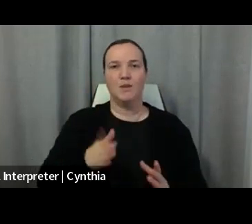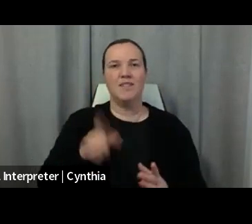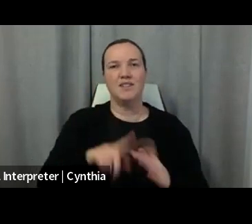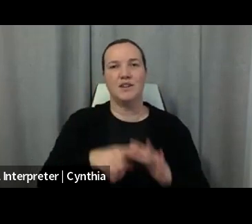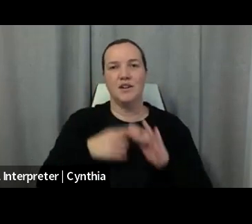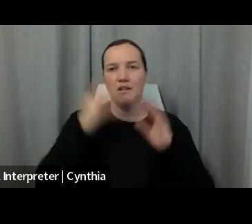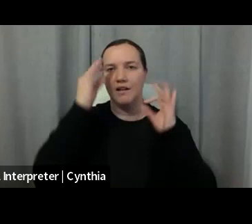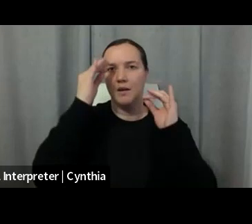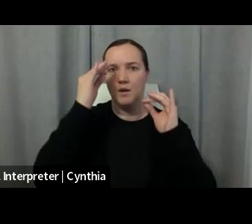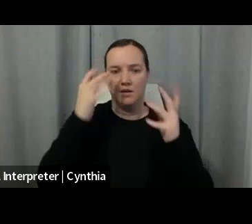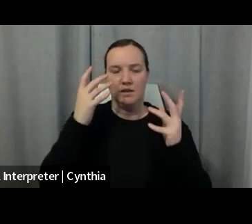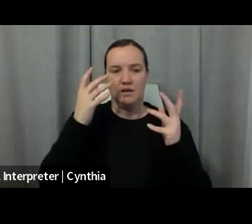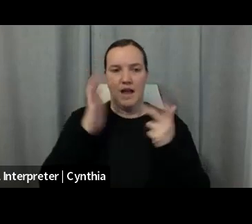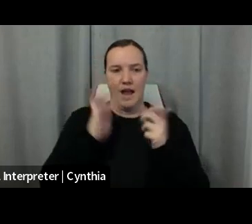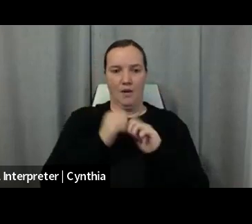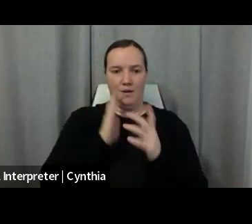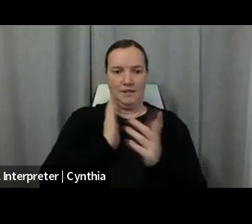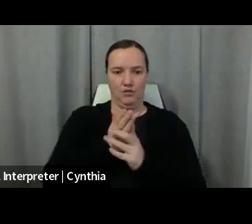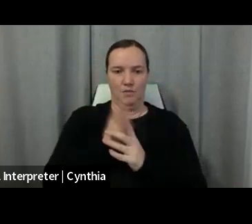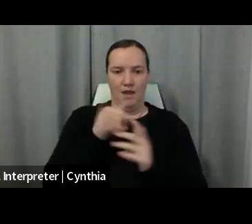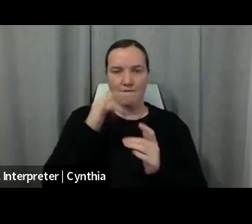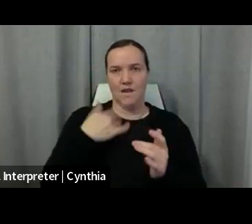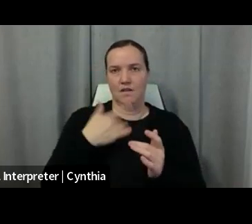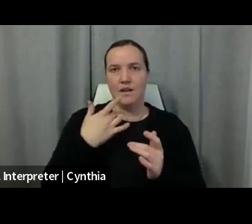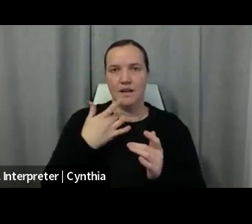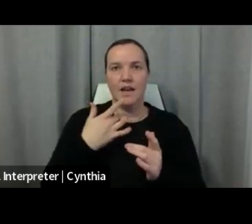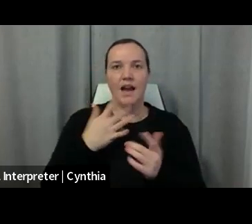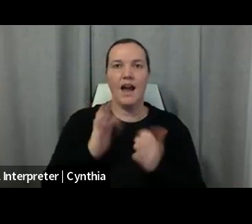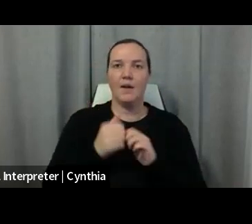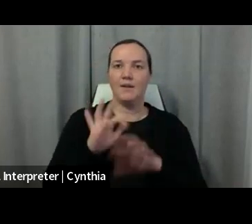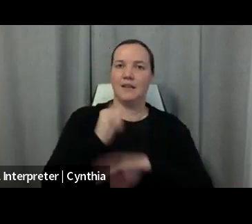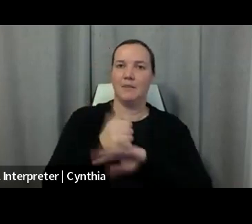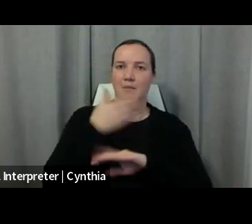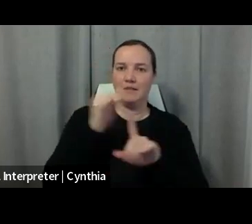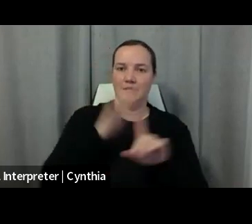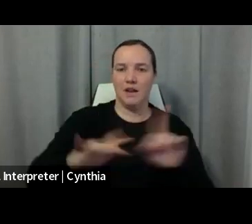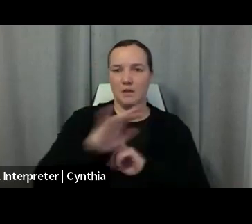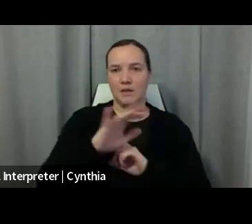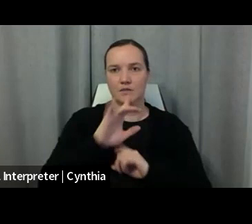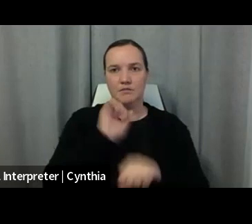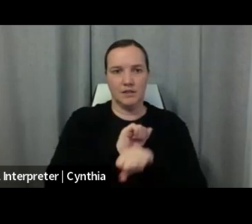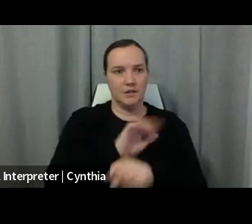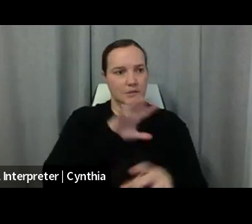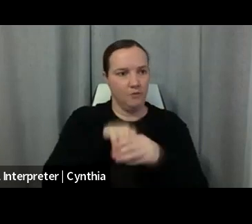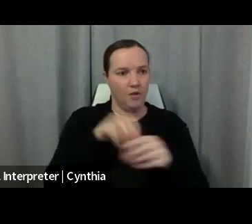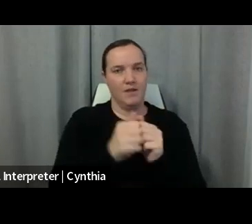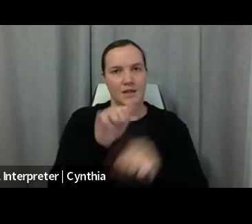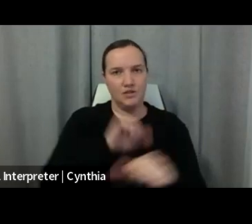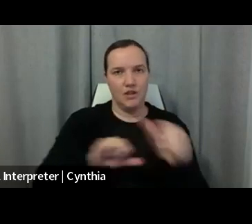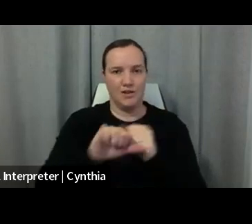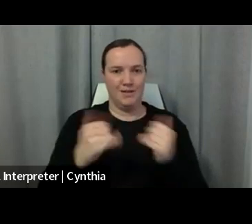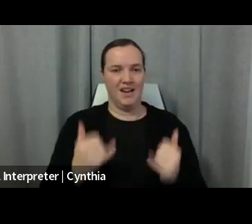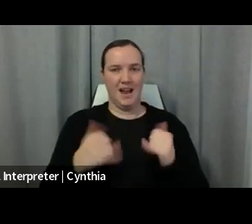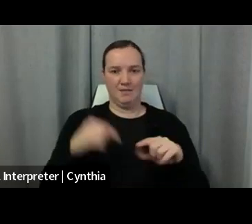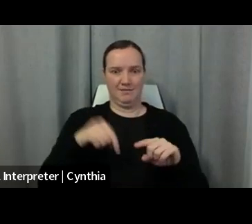about how how do we interrupt that in our spaces? That does create the best conditions for us to really engage with each other in these times. And I think